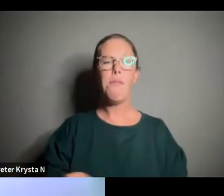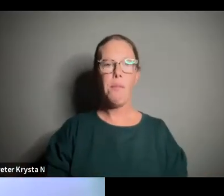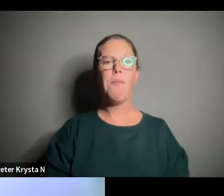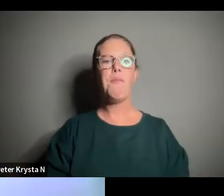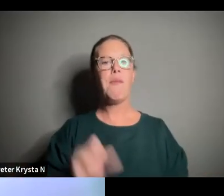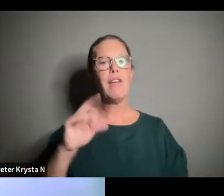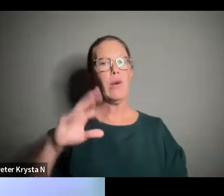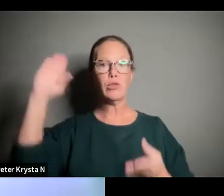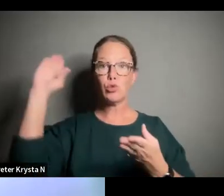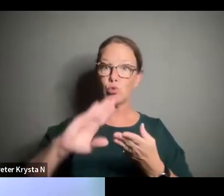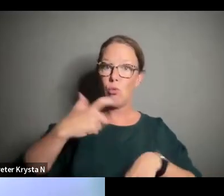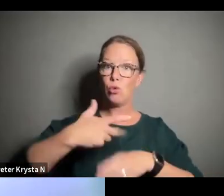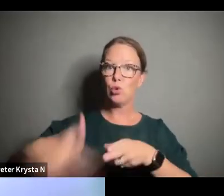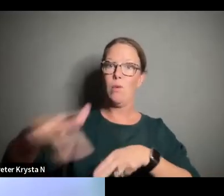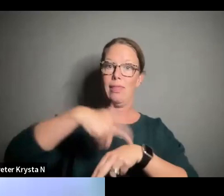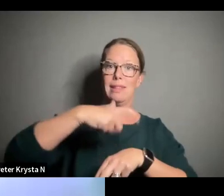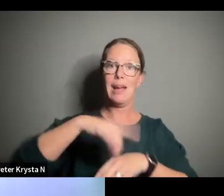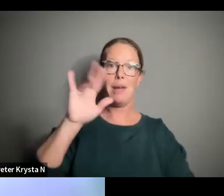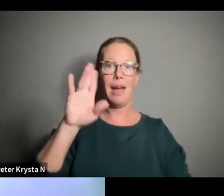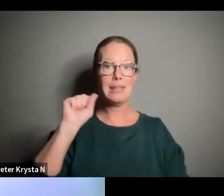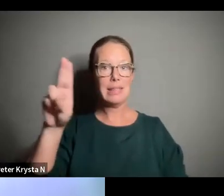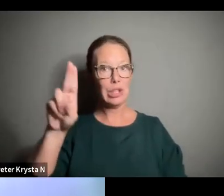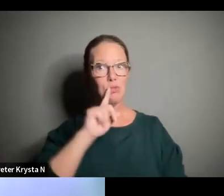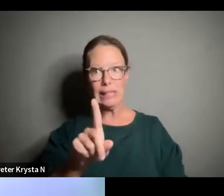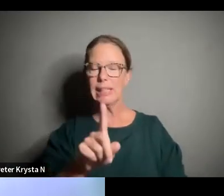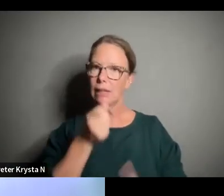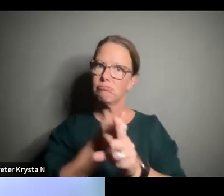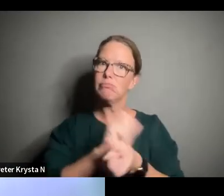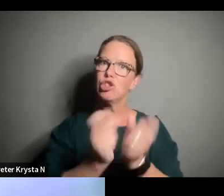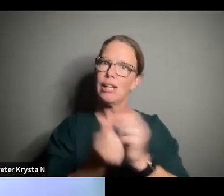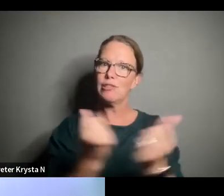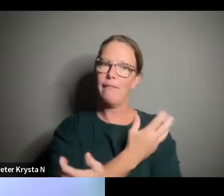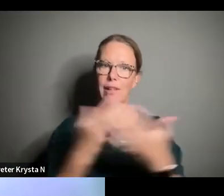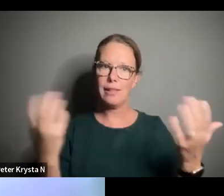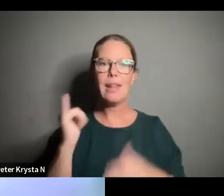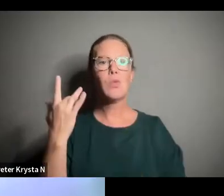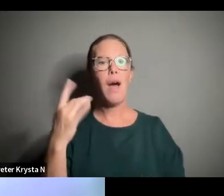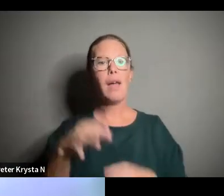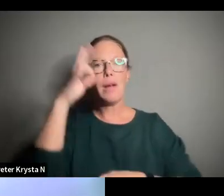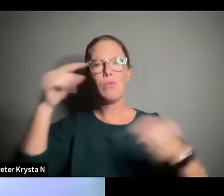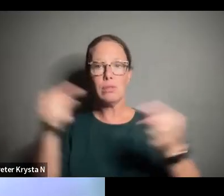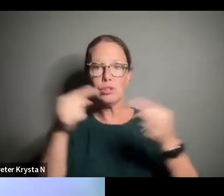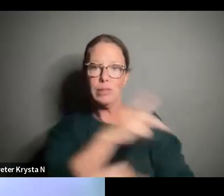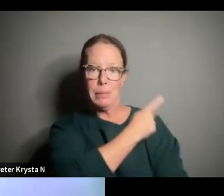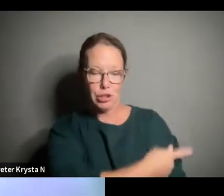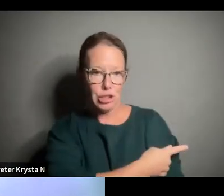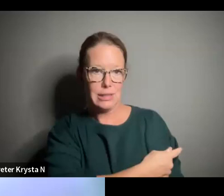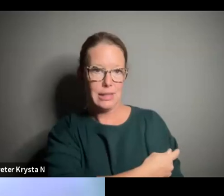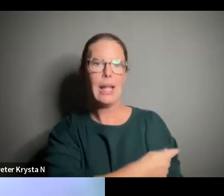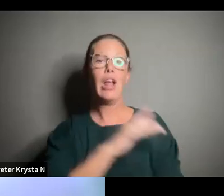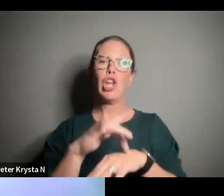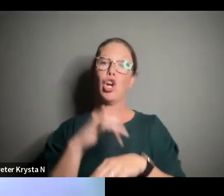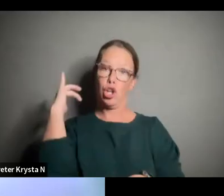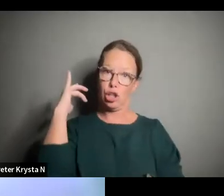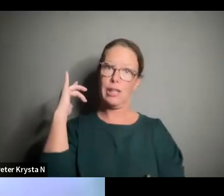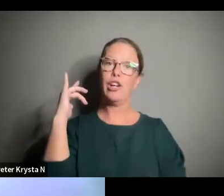can shorten anybody's time in the ICU, that really changes everything. That's kind of why at our spinal cord injured patients is that the earlier we do